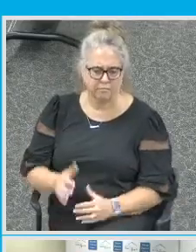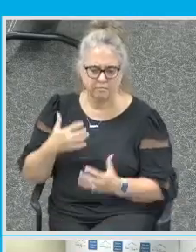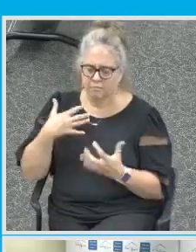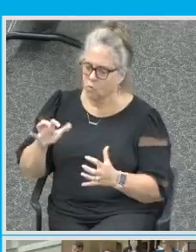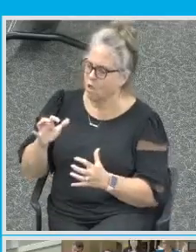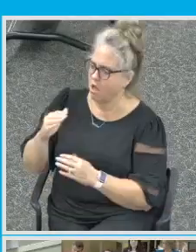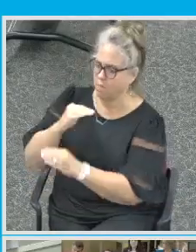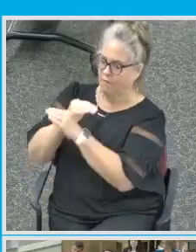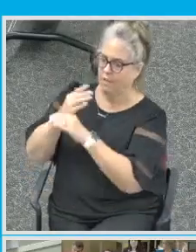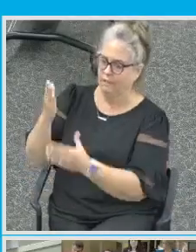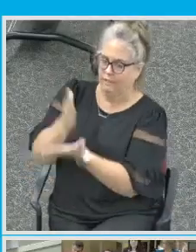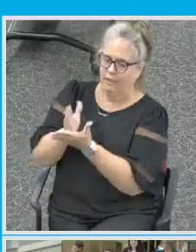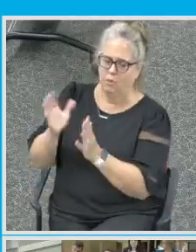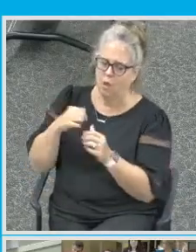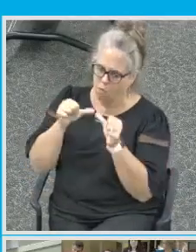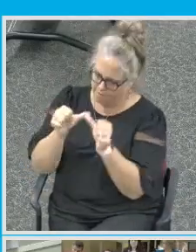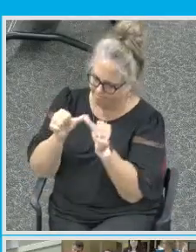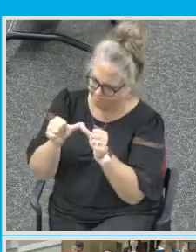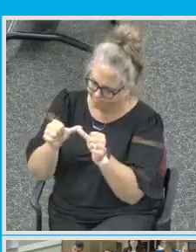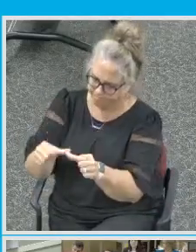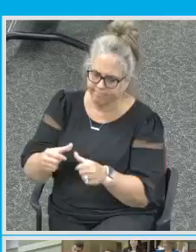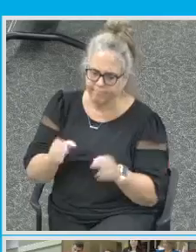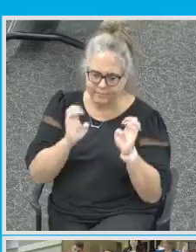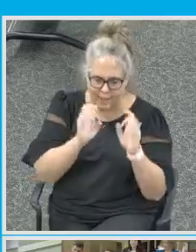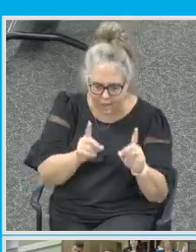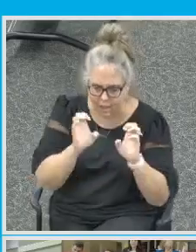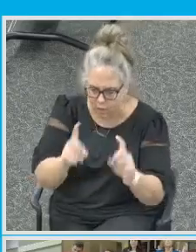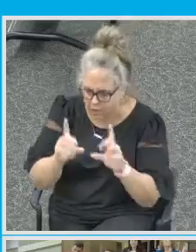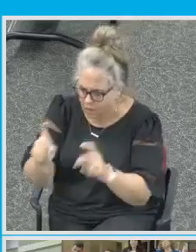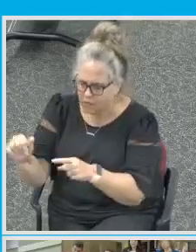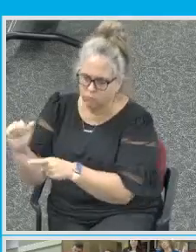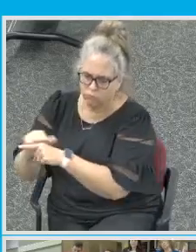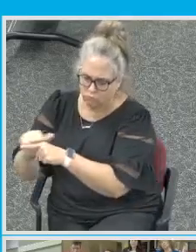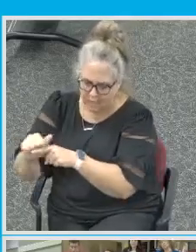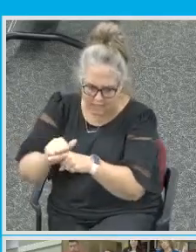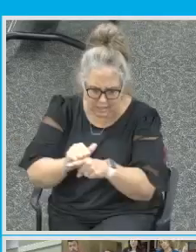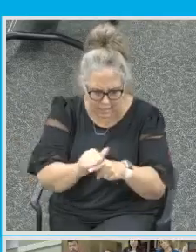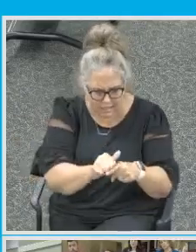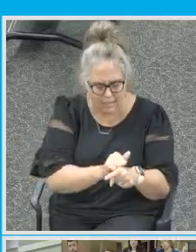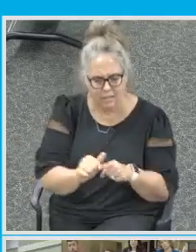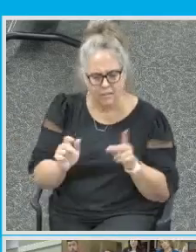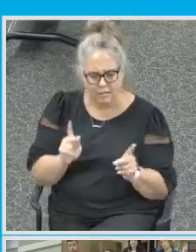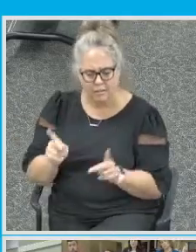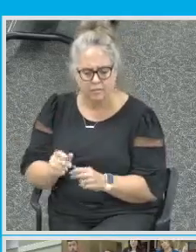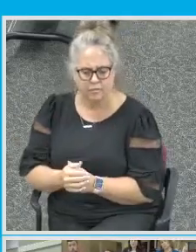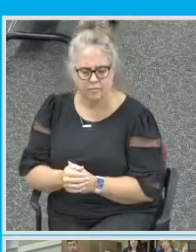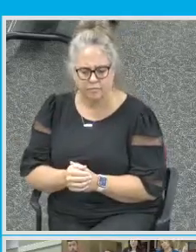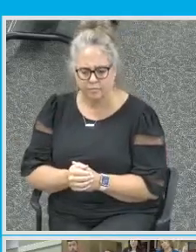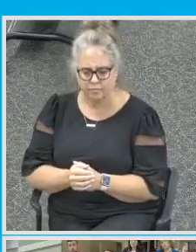many trainings that I do, is would you imagine with me a world without CPR?